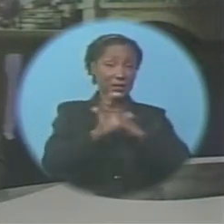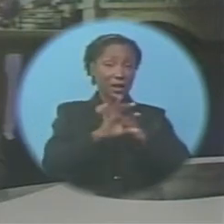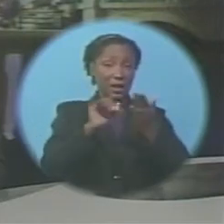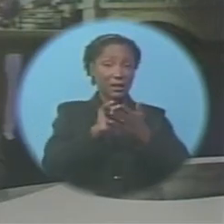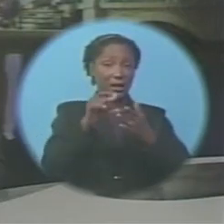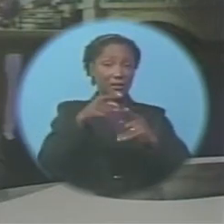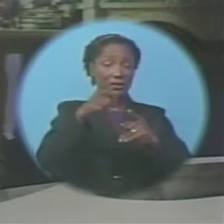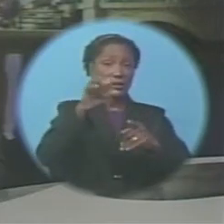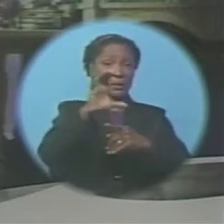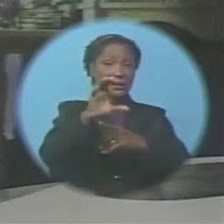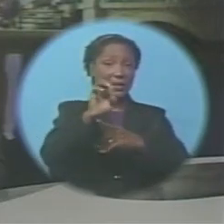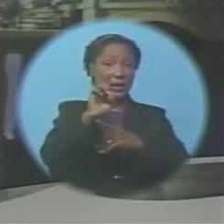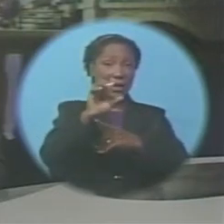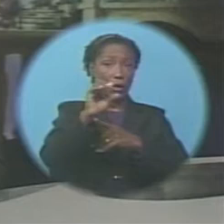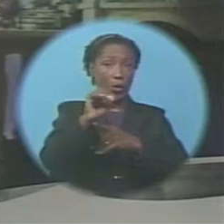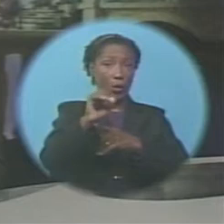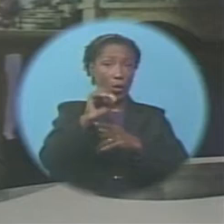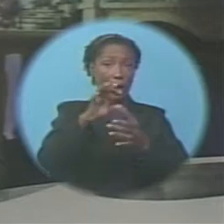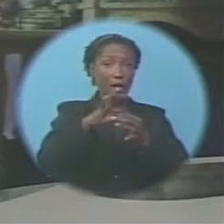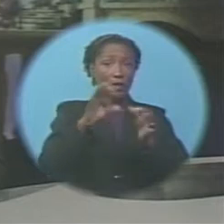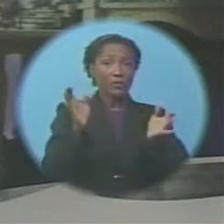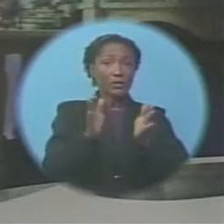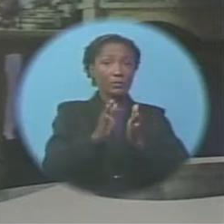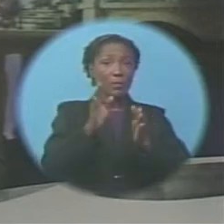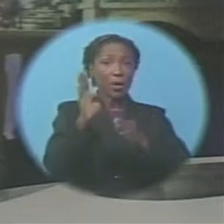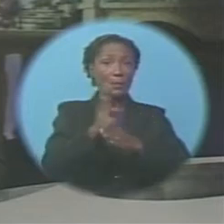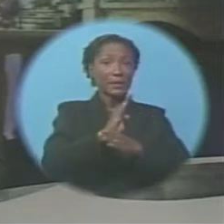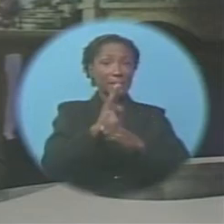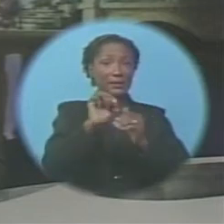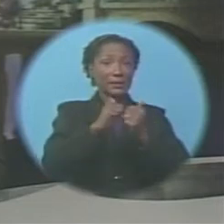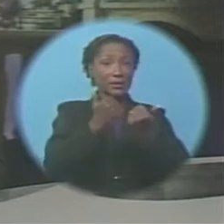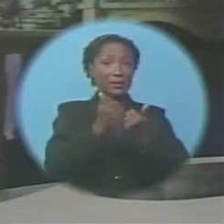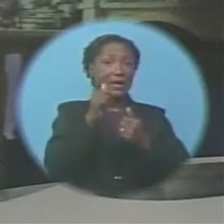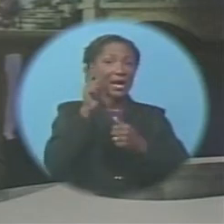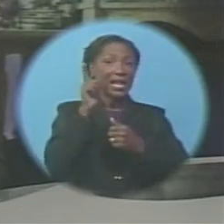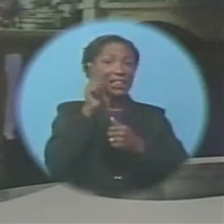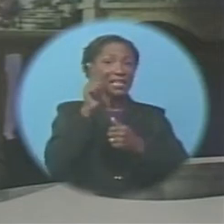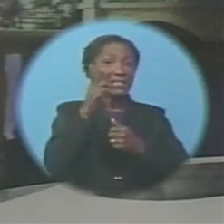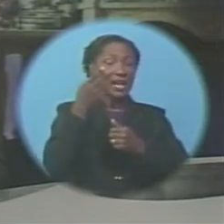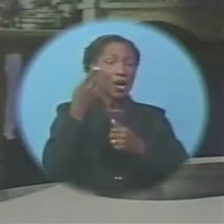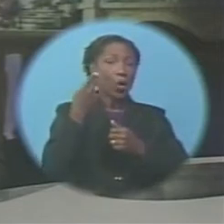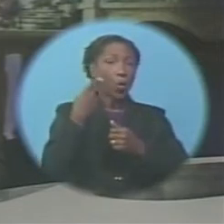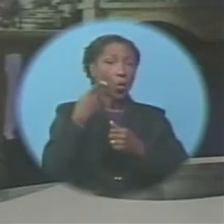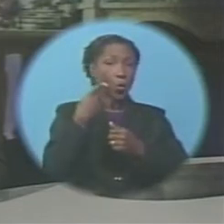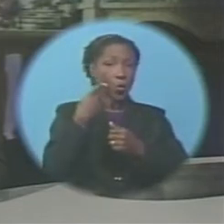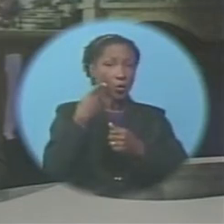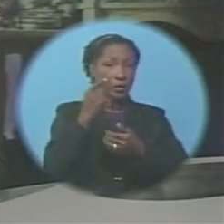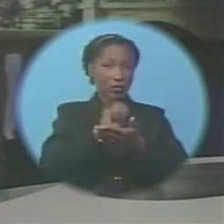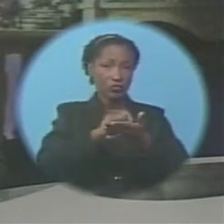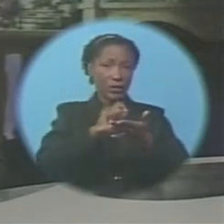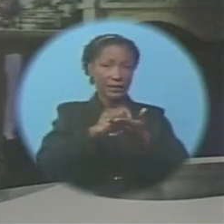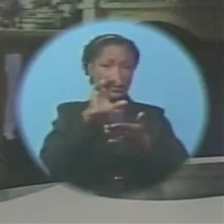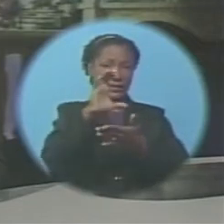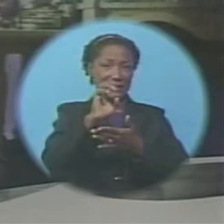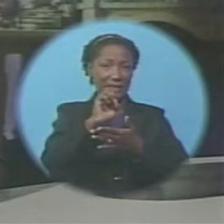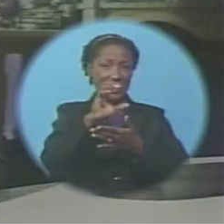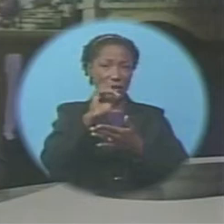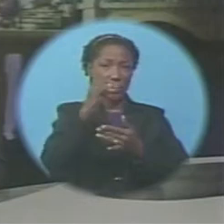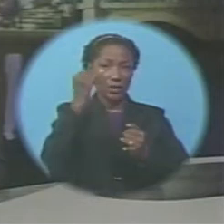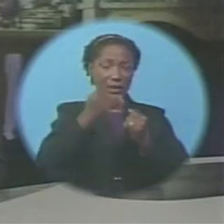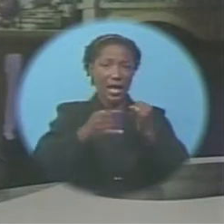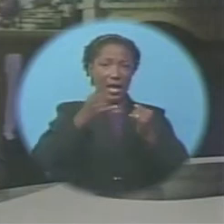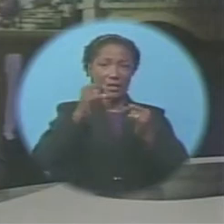of the Small Business Association, Lynette Holder. Writing in her column, CEO's last words in the most recent edition of the